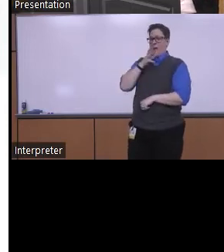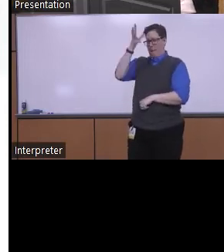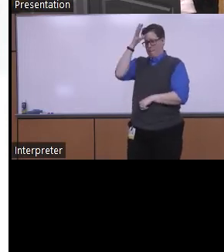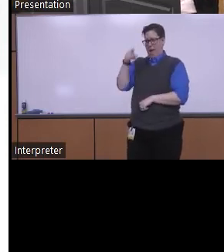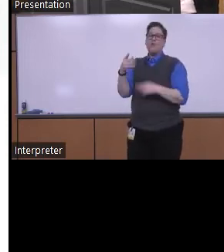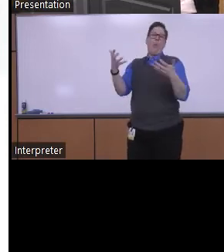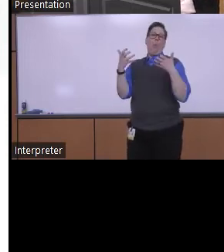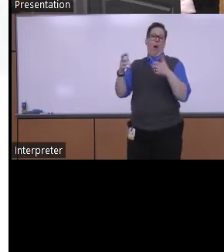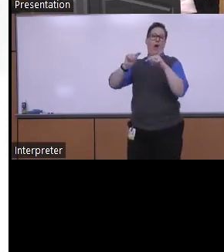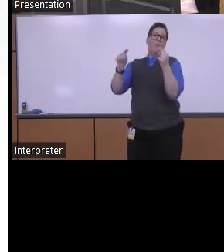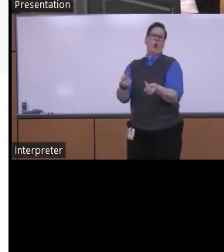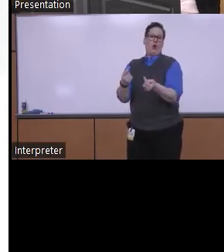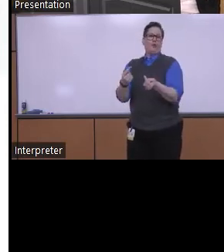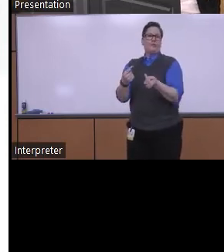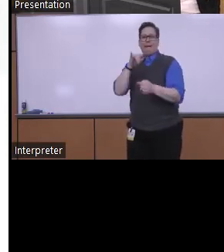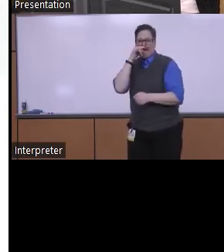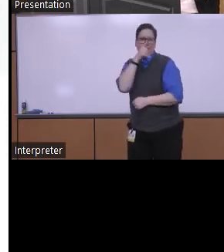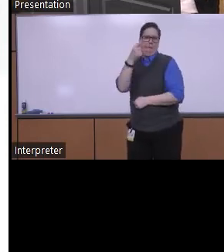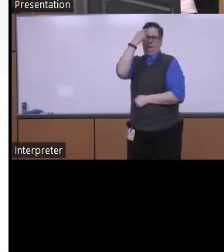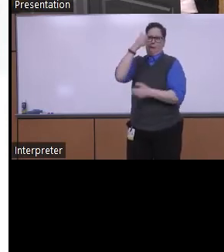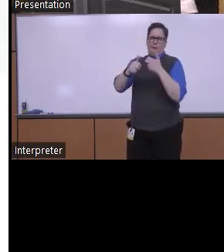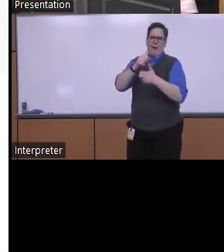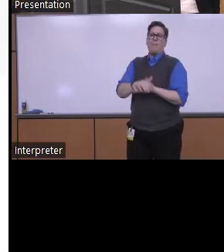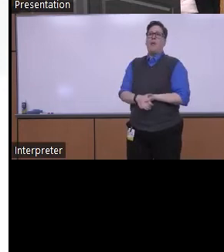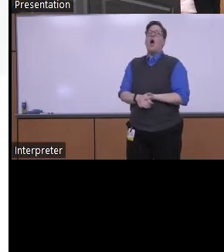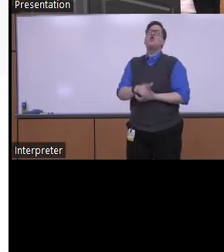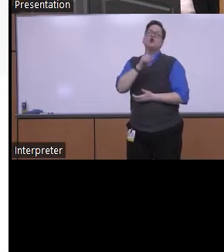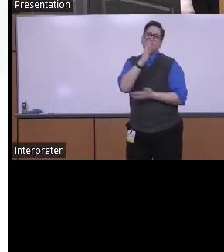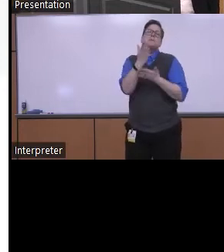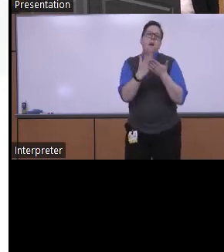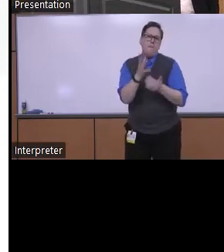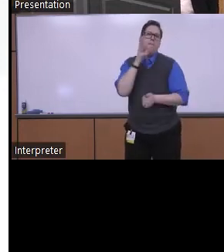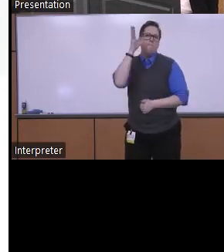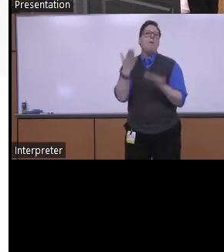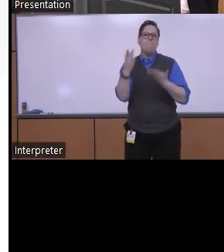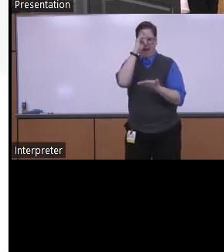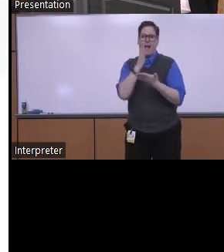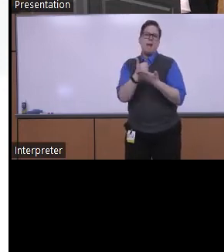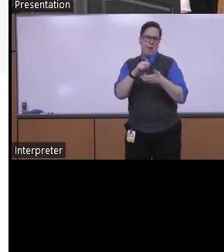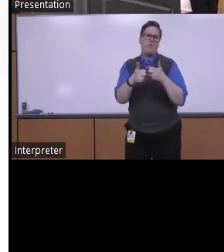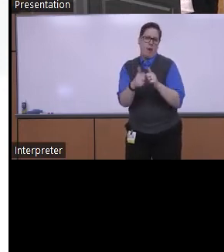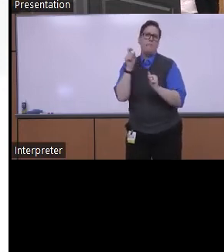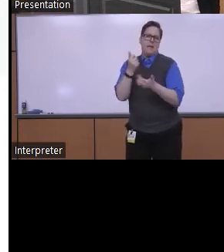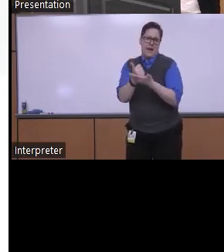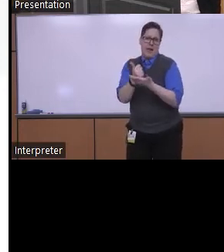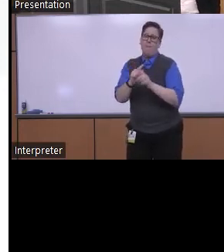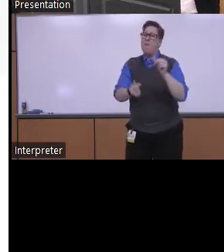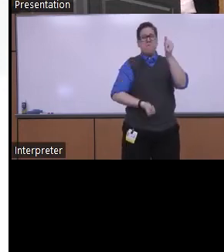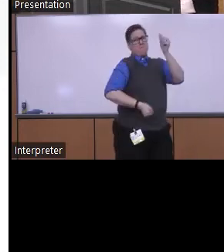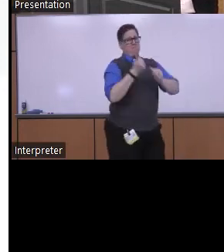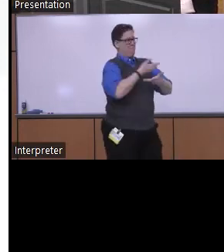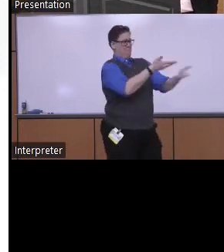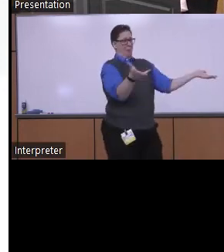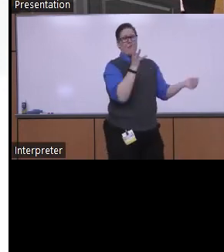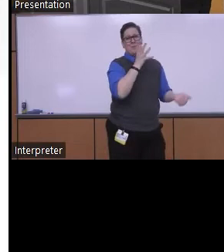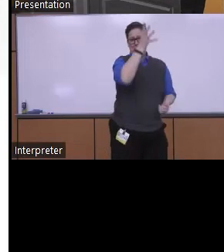kids. While there might be a small subset of truly disturbed parents who do need psychiatric help, we know that the vast majority of